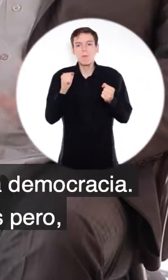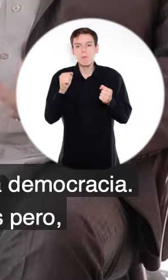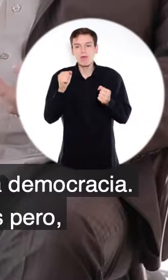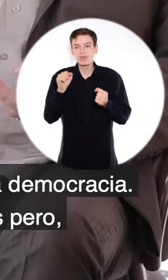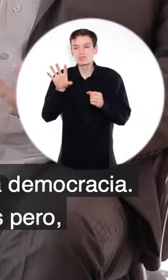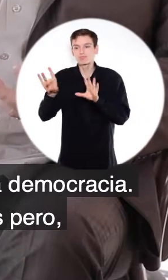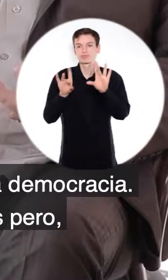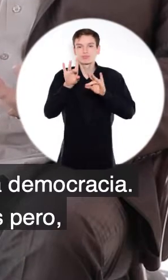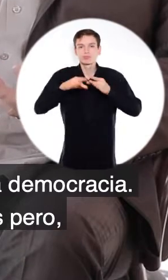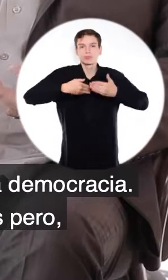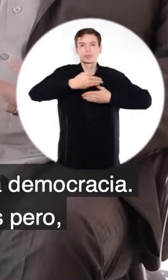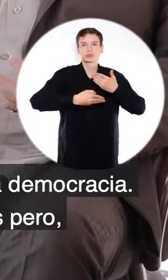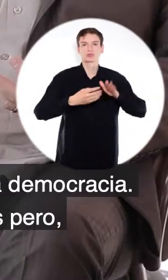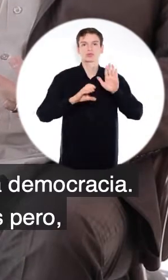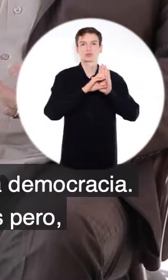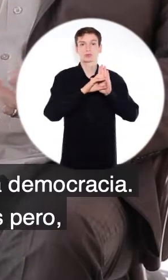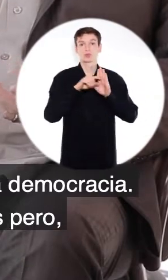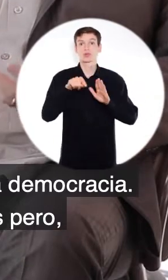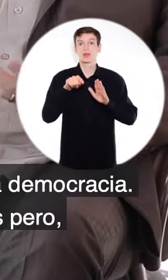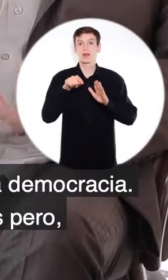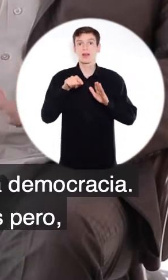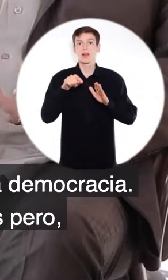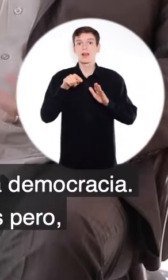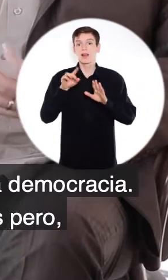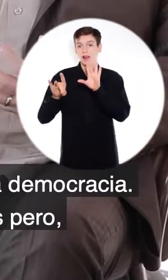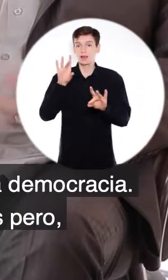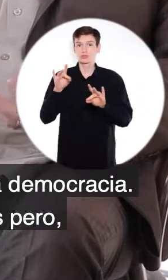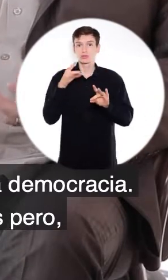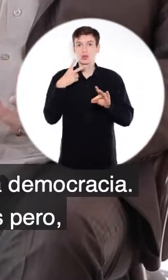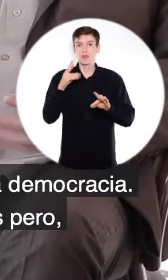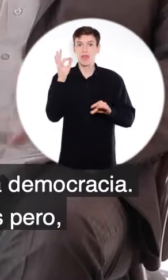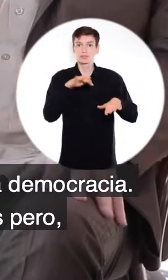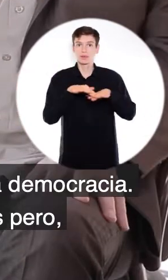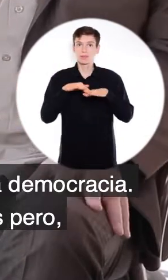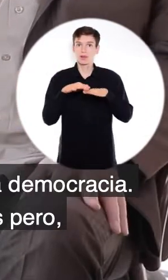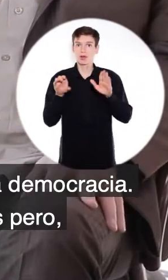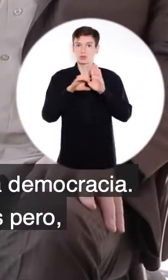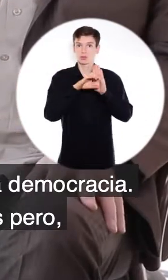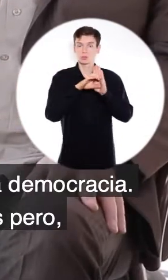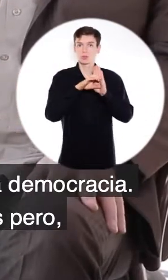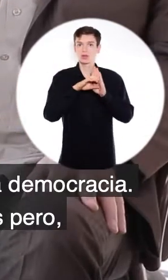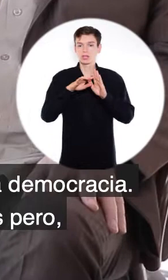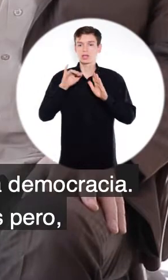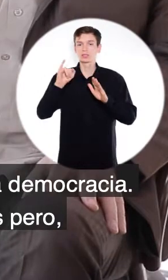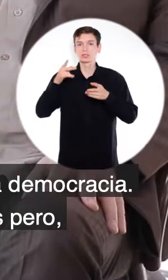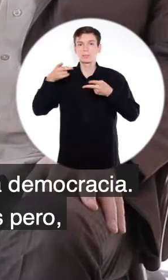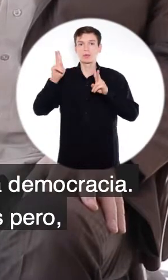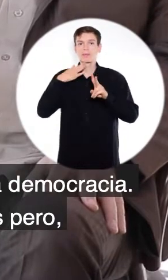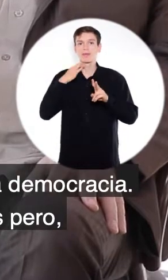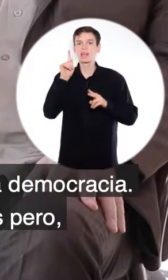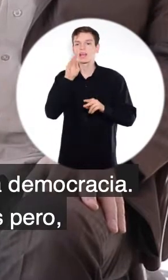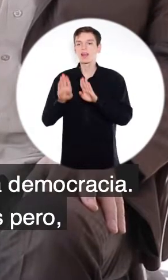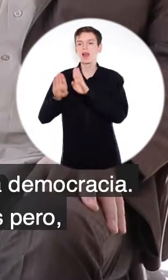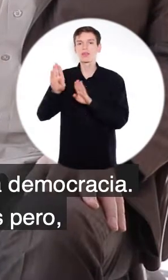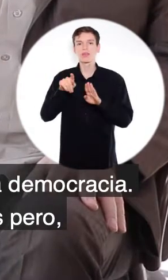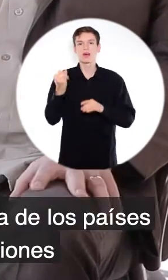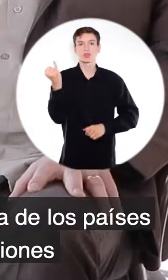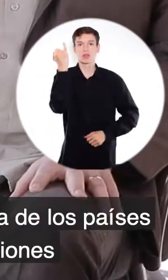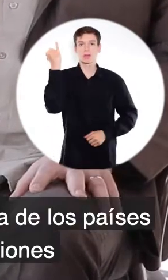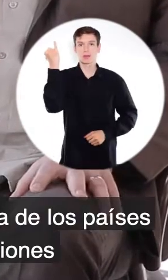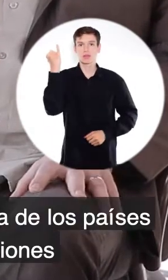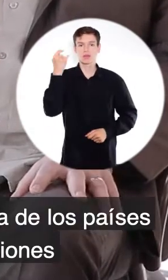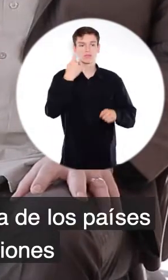really still important for democracy. We can't even imagine a modern democracy without parties. But how do you at least get those voices into the process?